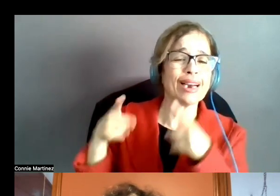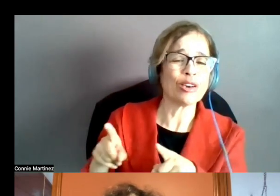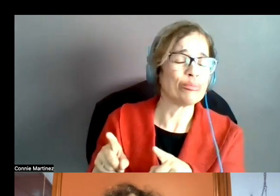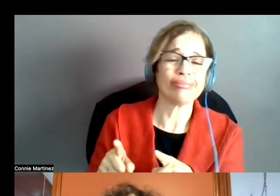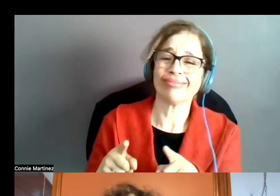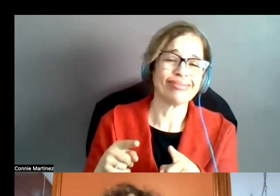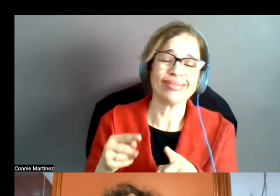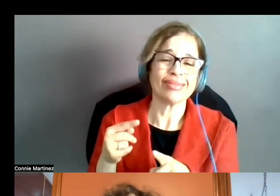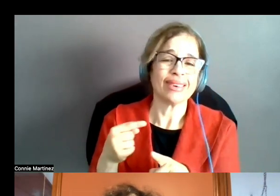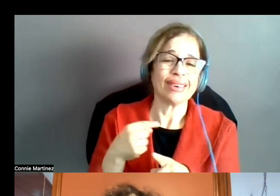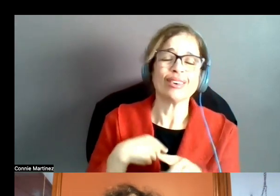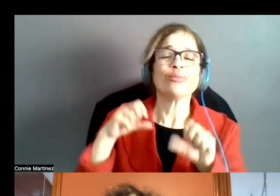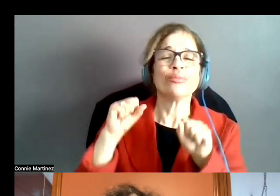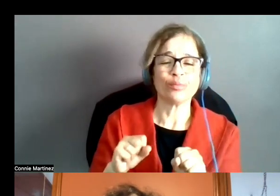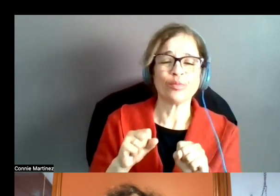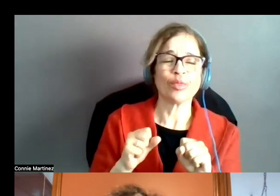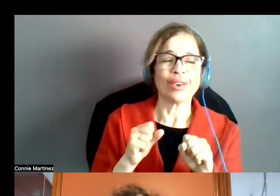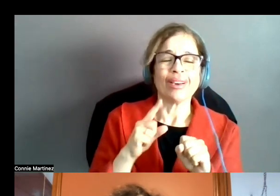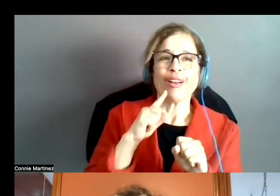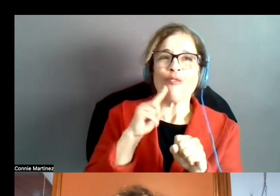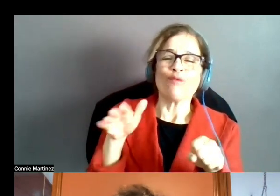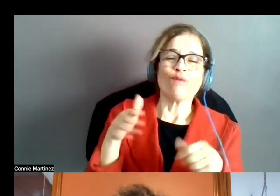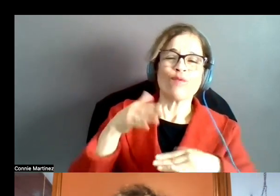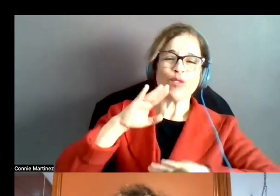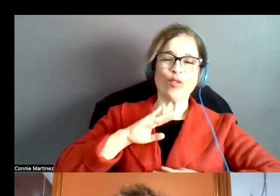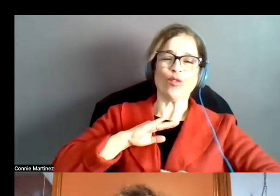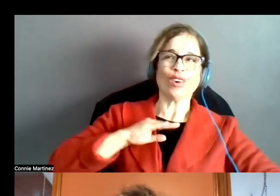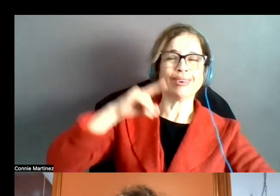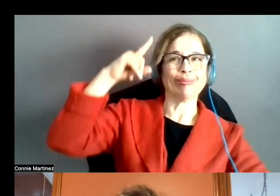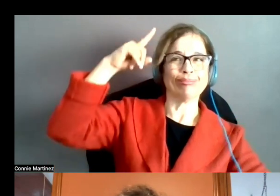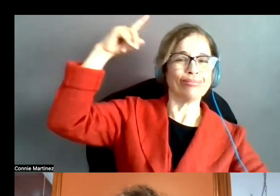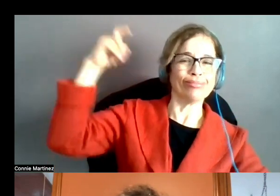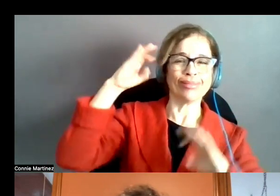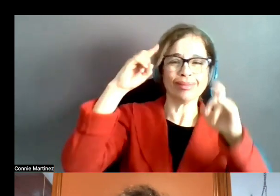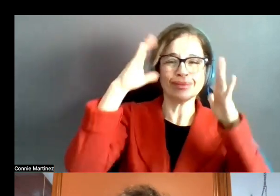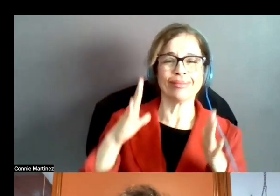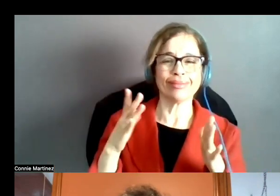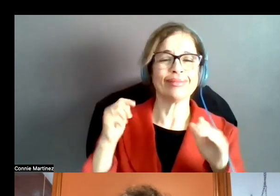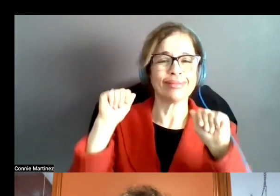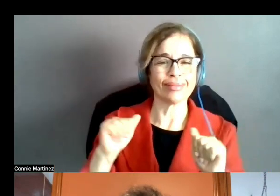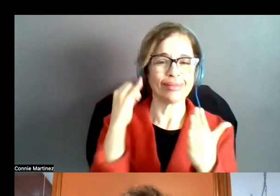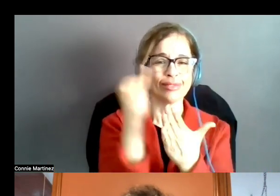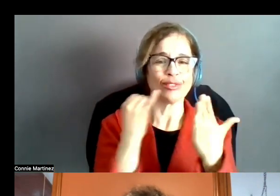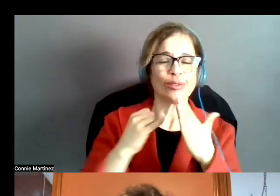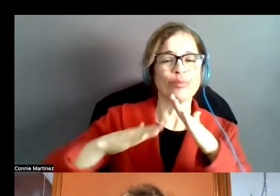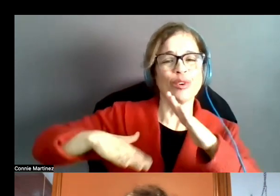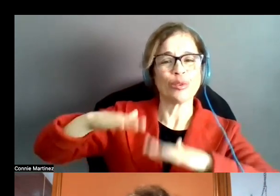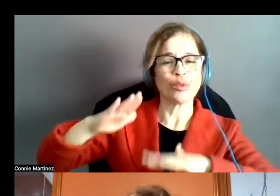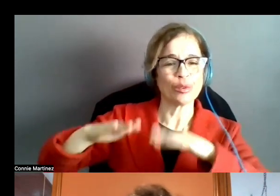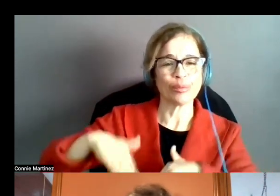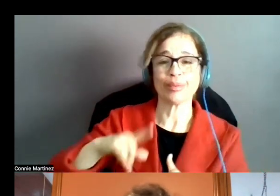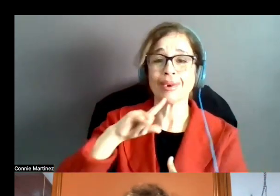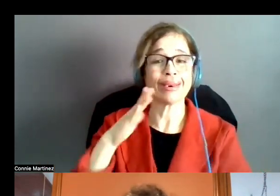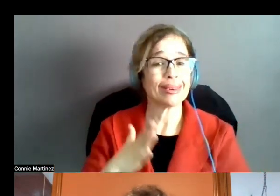I wouldn't be able to fulfill this dream, in which just get as educated as I possibly can in the art of drumming. Yeah. I'm